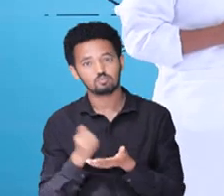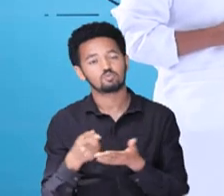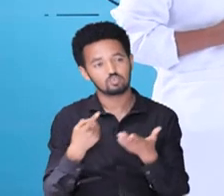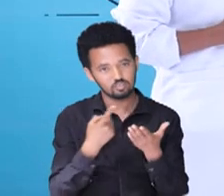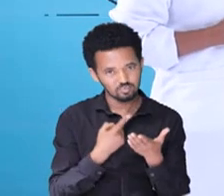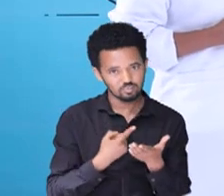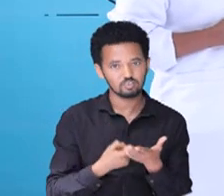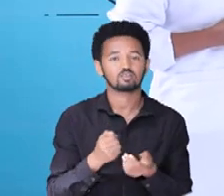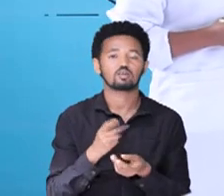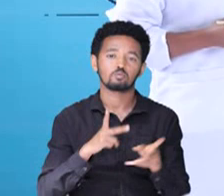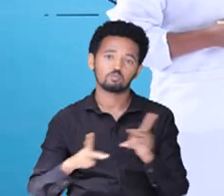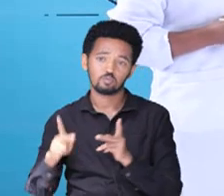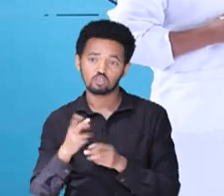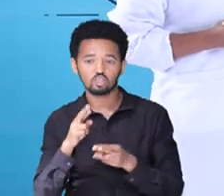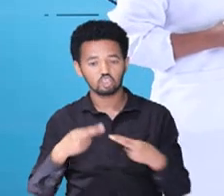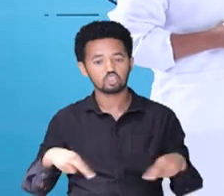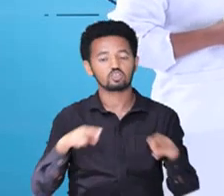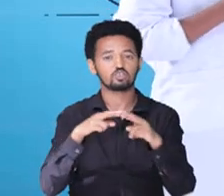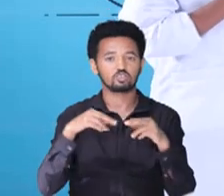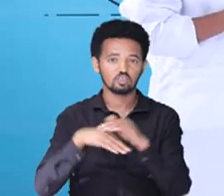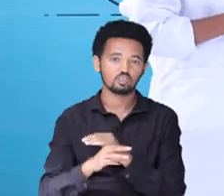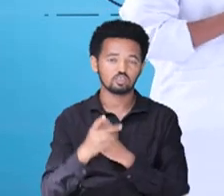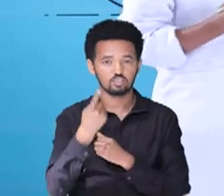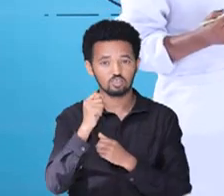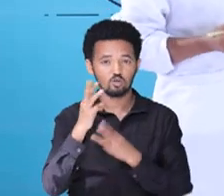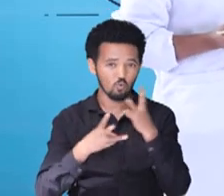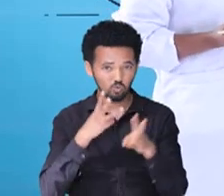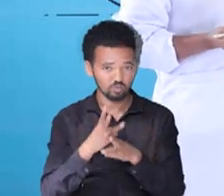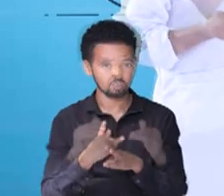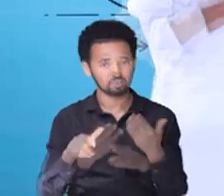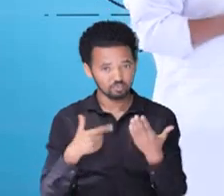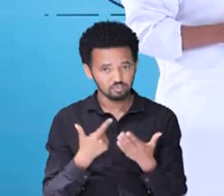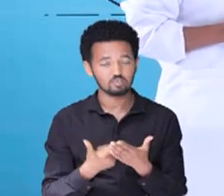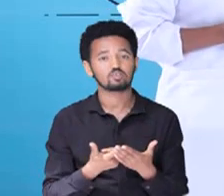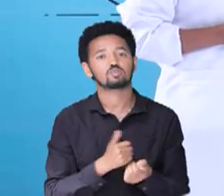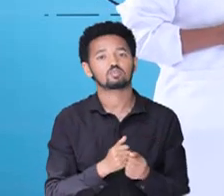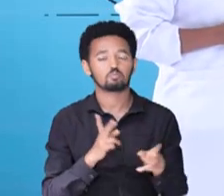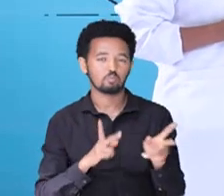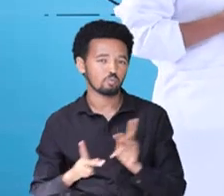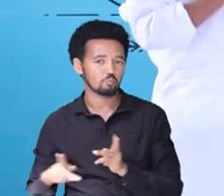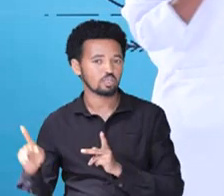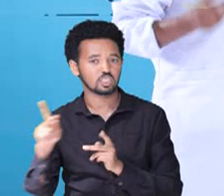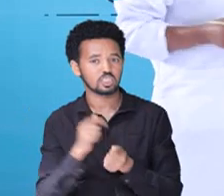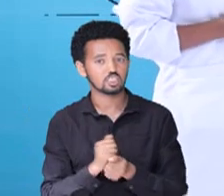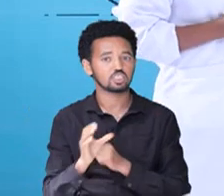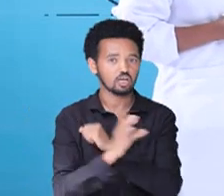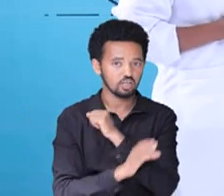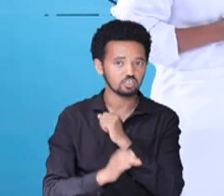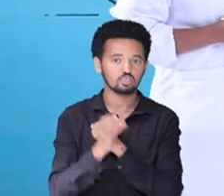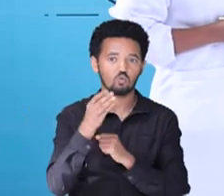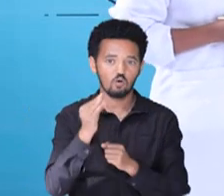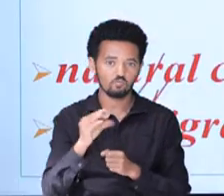densely and sparsely populated regions of the world, and also sparsely and densely populated countries